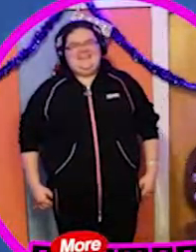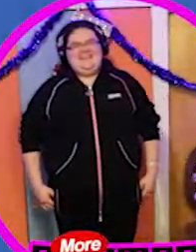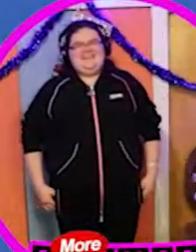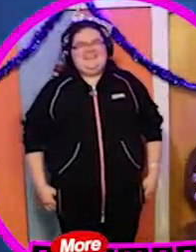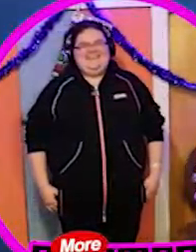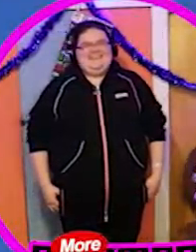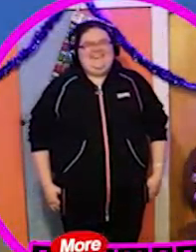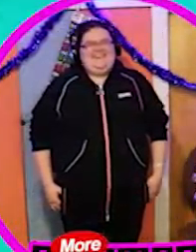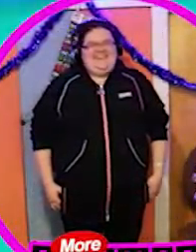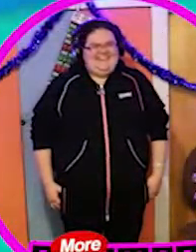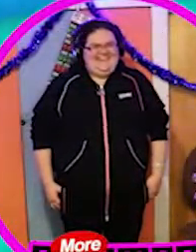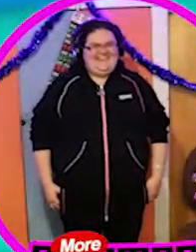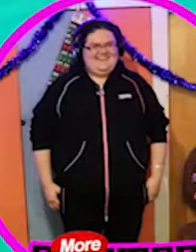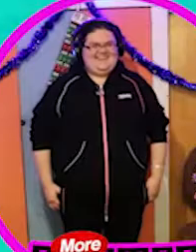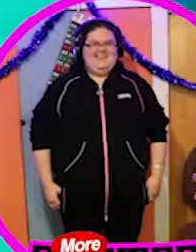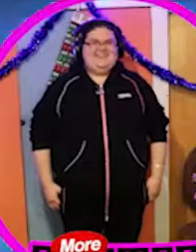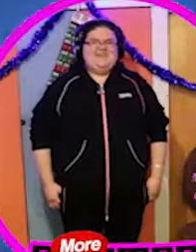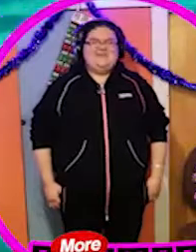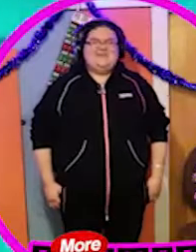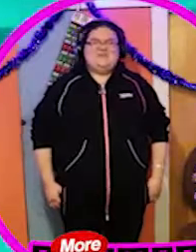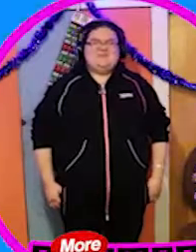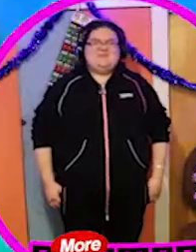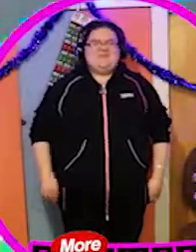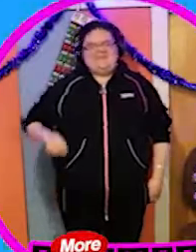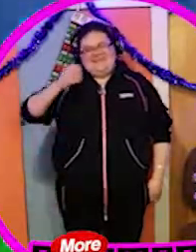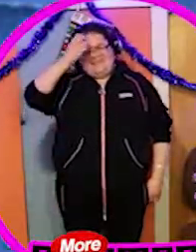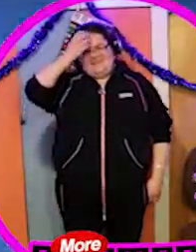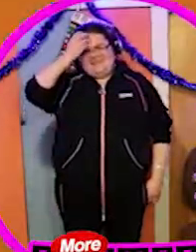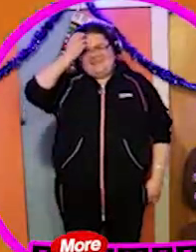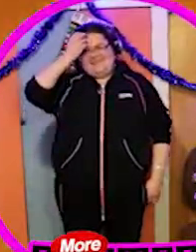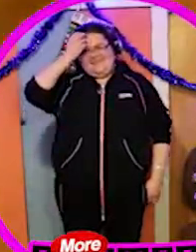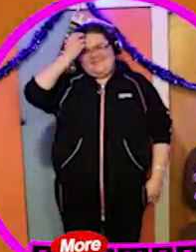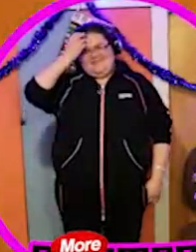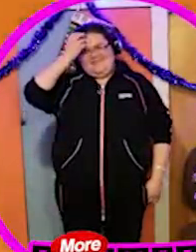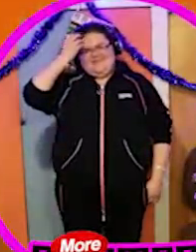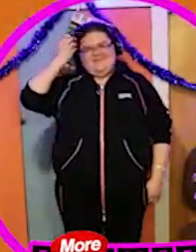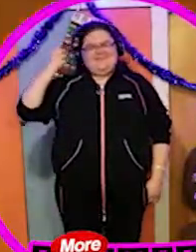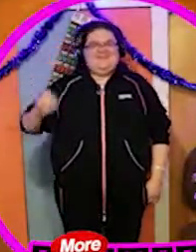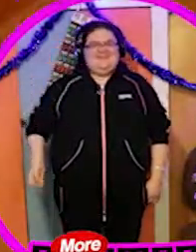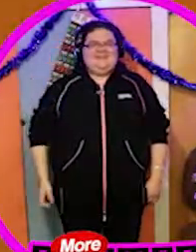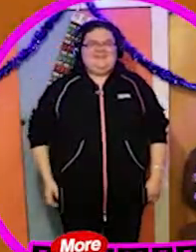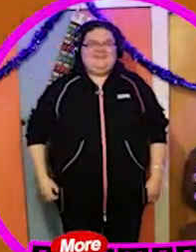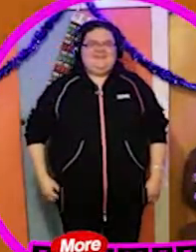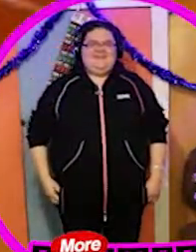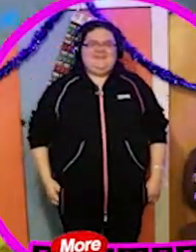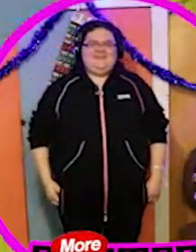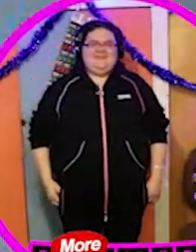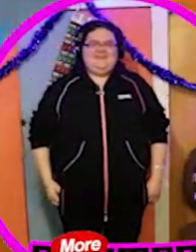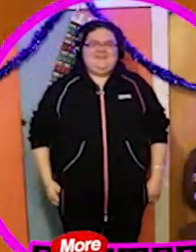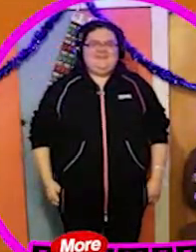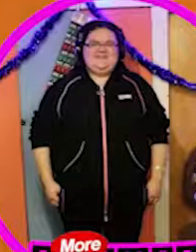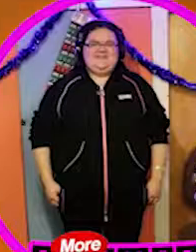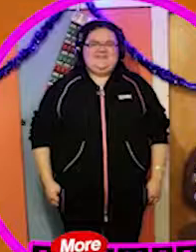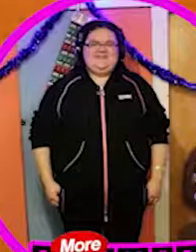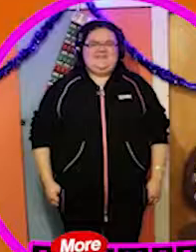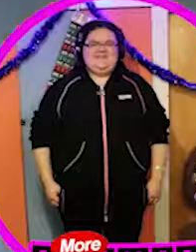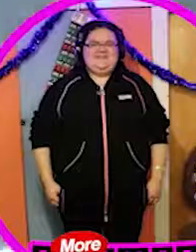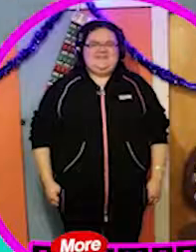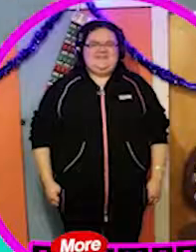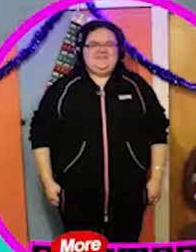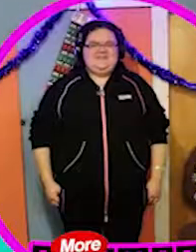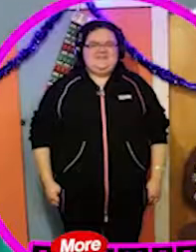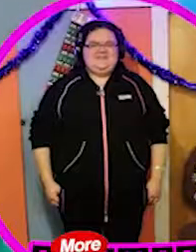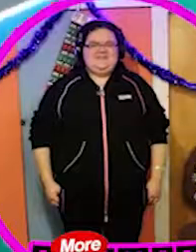gypsy hole. Brother, these lot are targeting me. Oh, no, it's done. Deflect your dickhead. So everyone just gets hit all the time. How long's